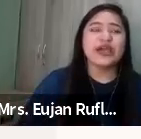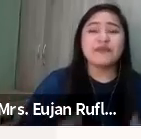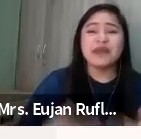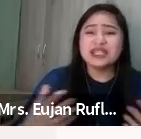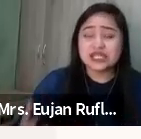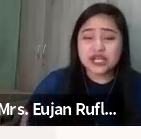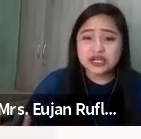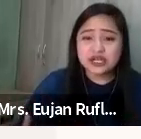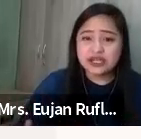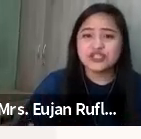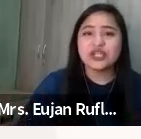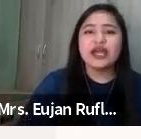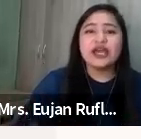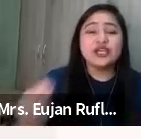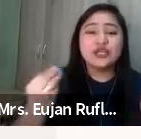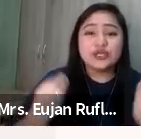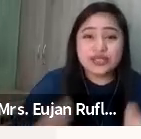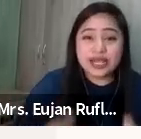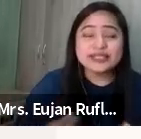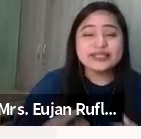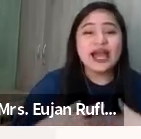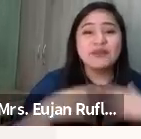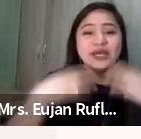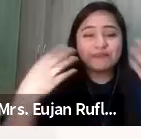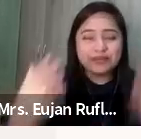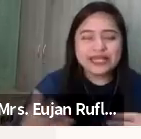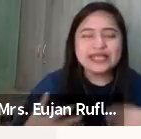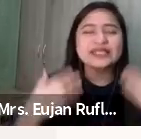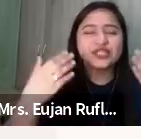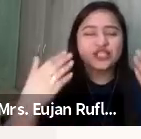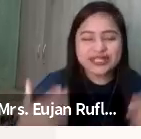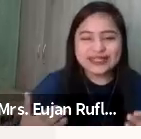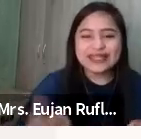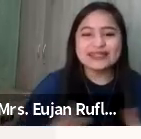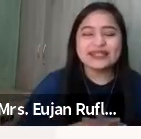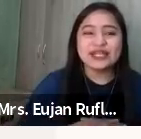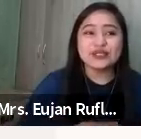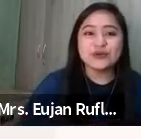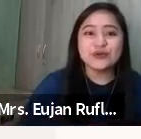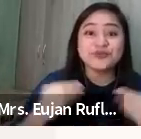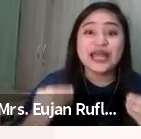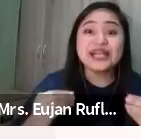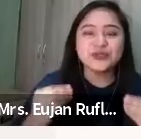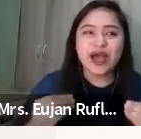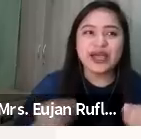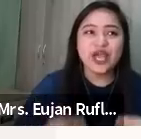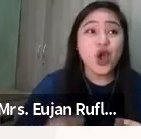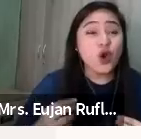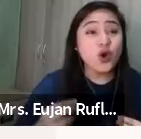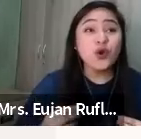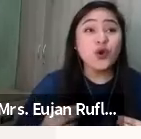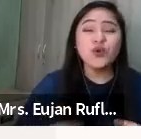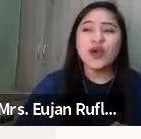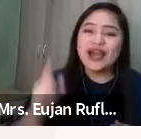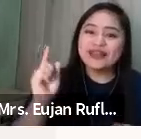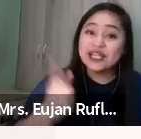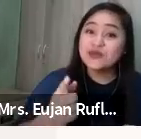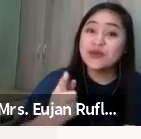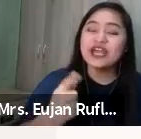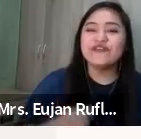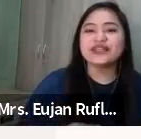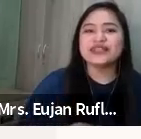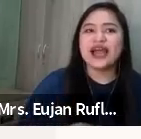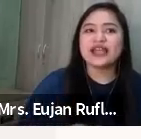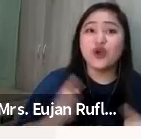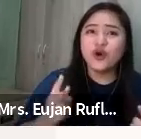lonely? Why am I discouraged? Next time, please translate that into that's why. Oh, that's